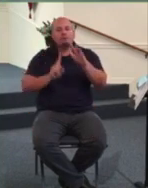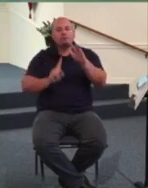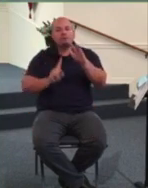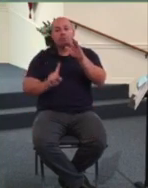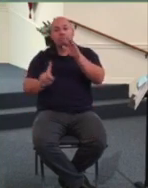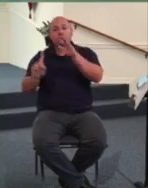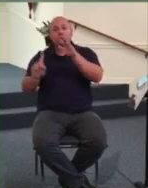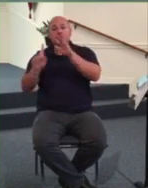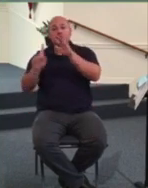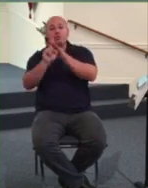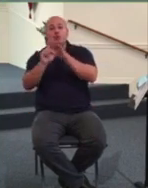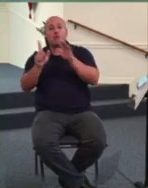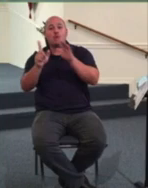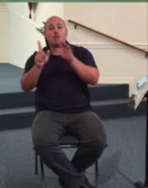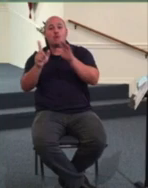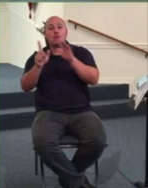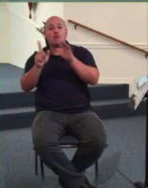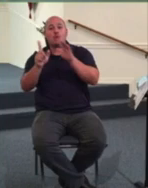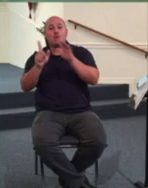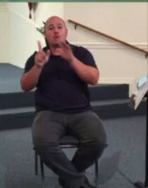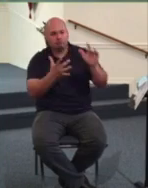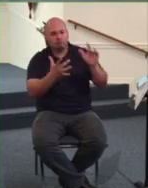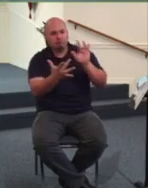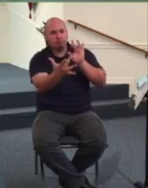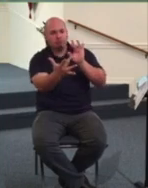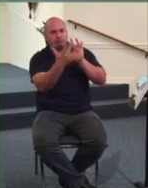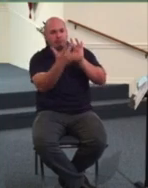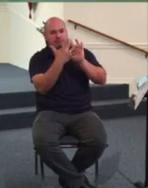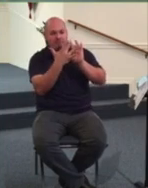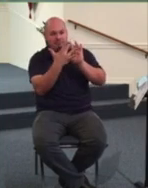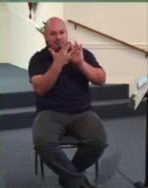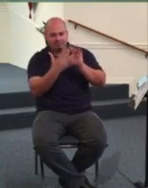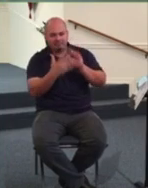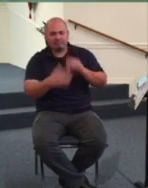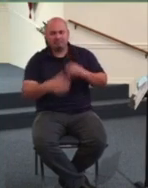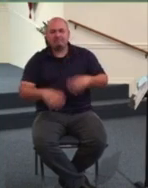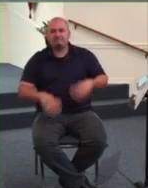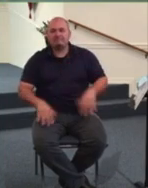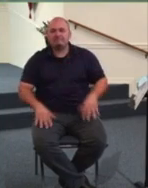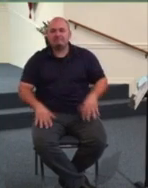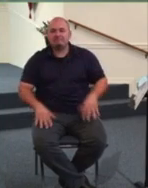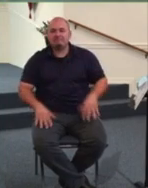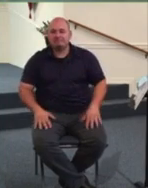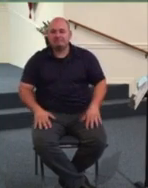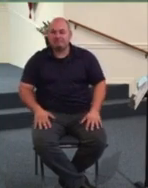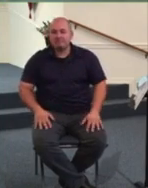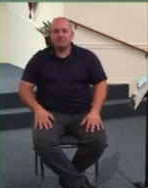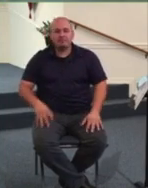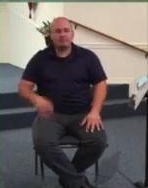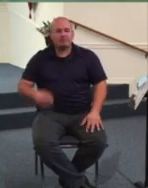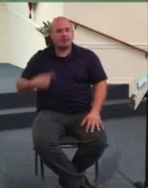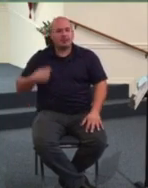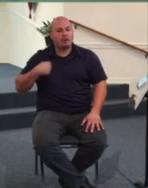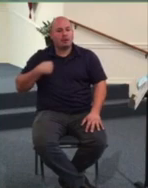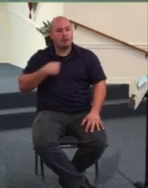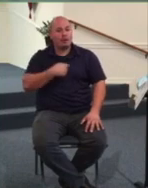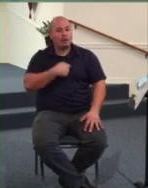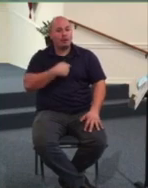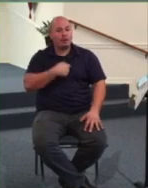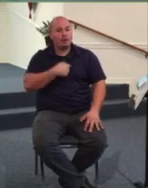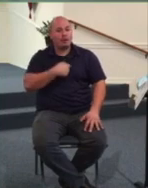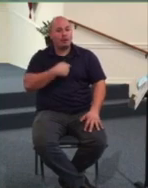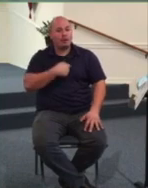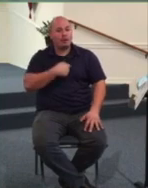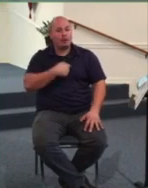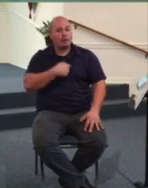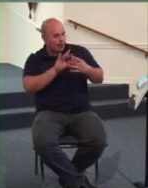and also those of you who are online. We're sad that you can't be here with us in person, but we're grateful that you're connecting with us in this way, and you